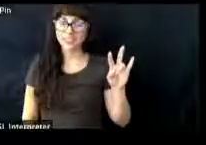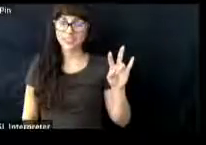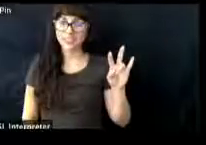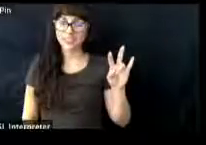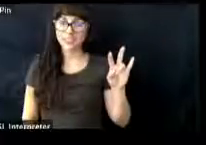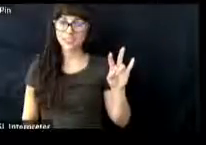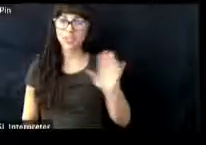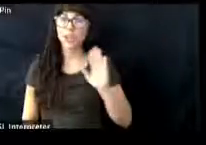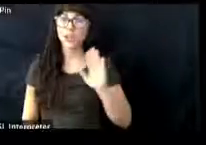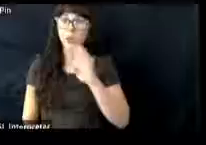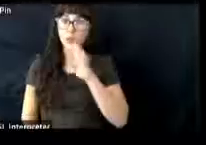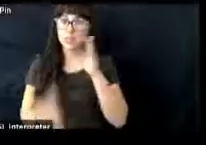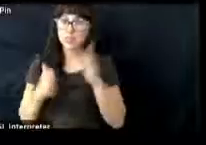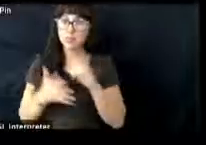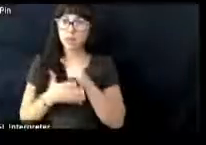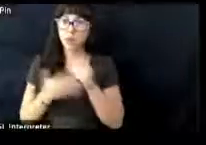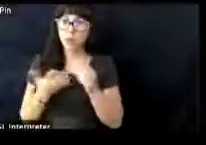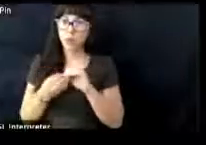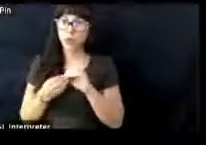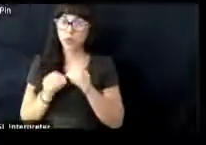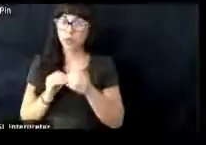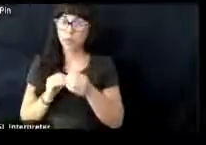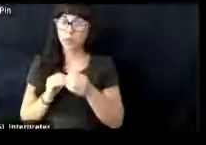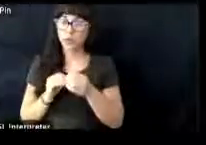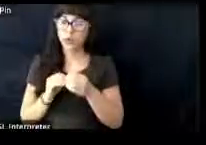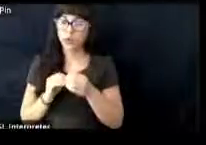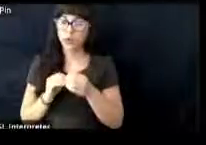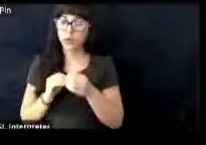Your speaker order number